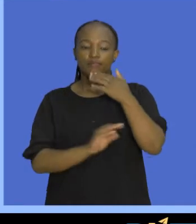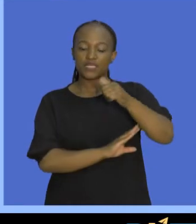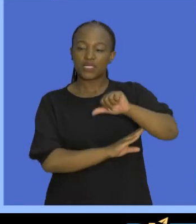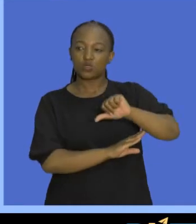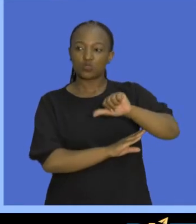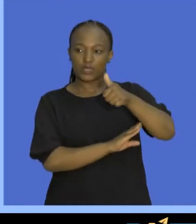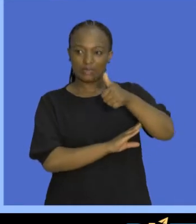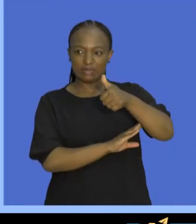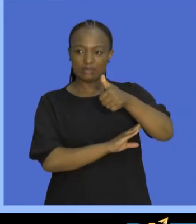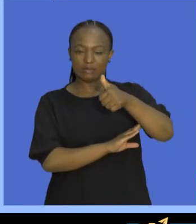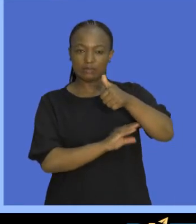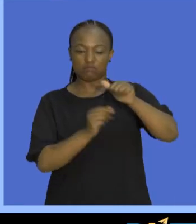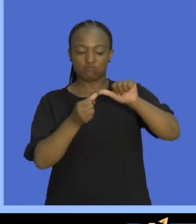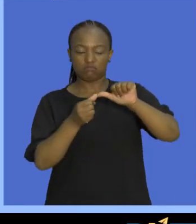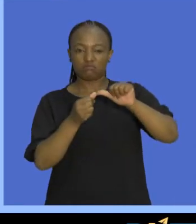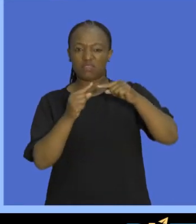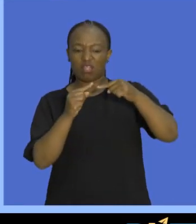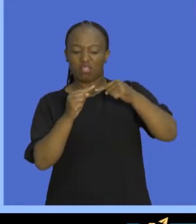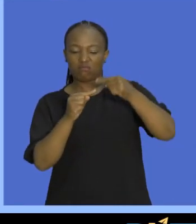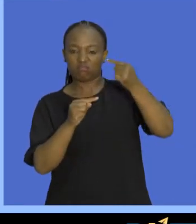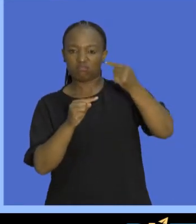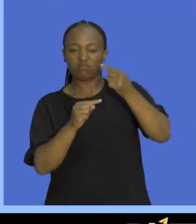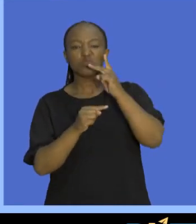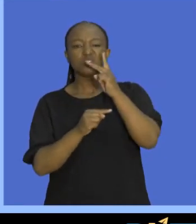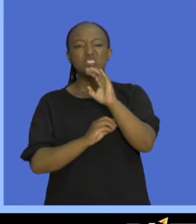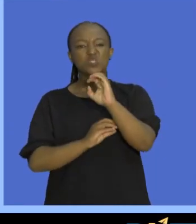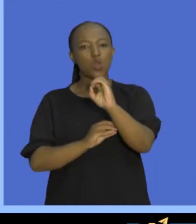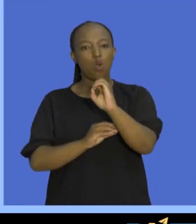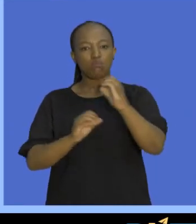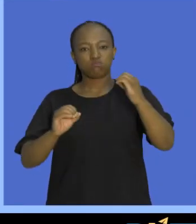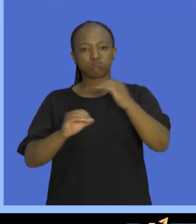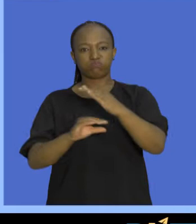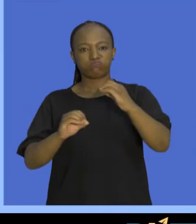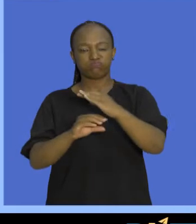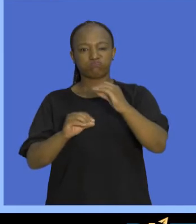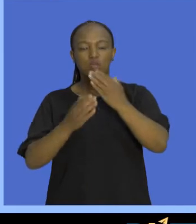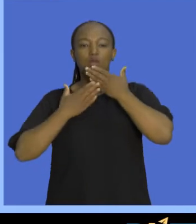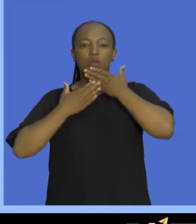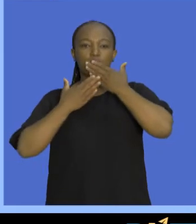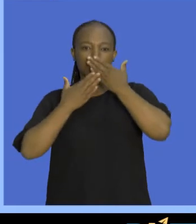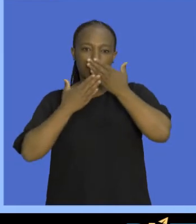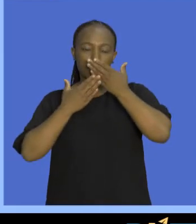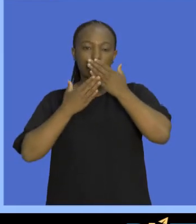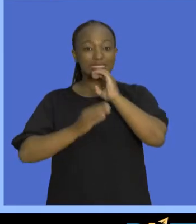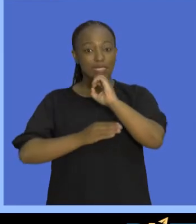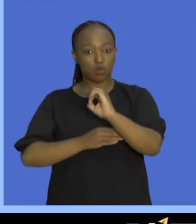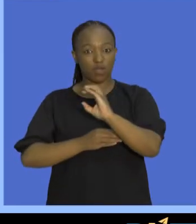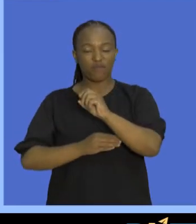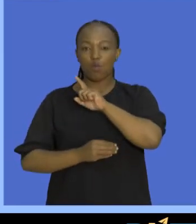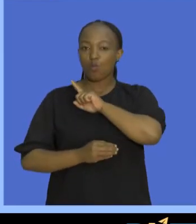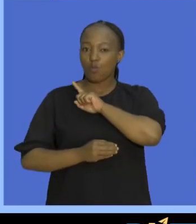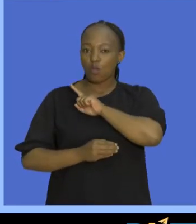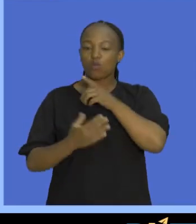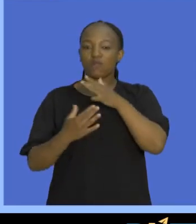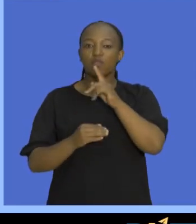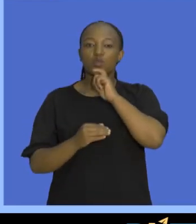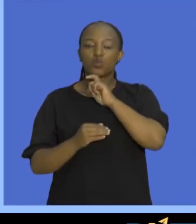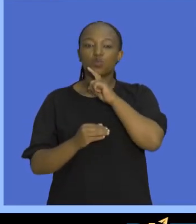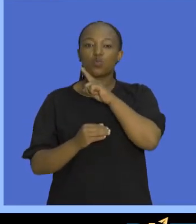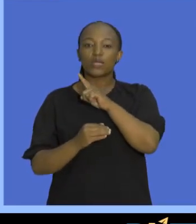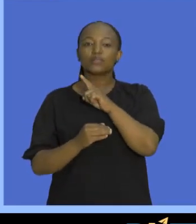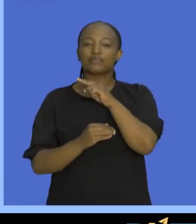for now. You'd realize that there's zero current in this circuit, or there are no charges that are flowing. Why? Because